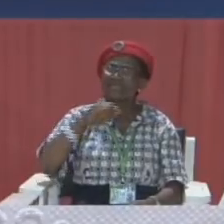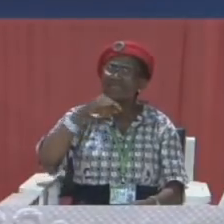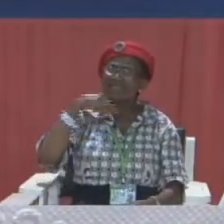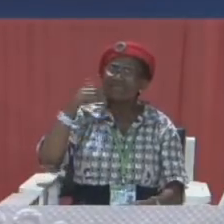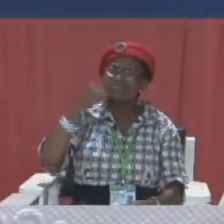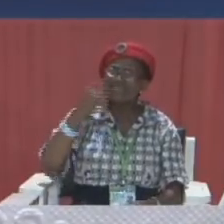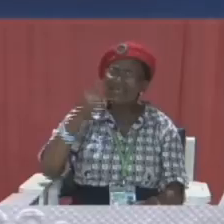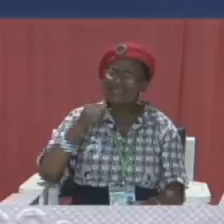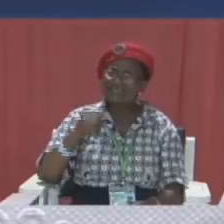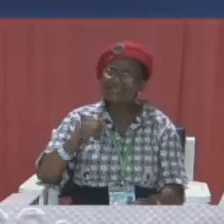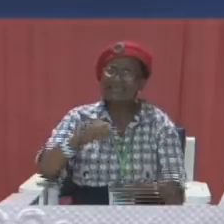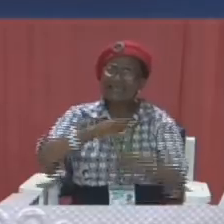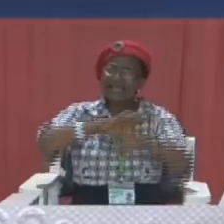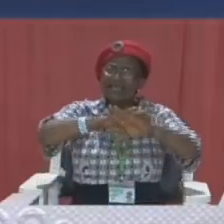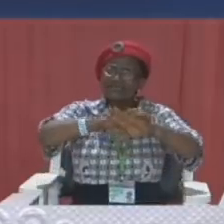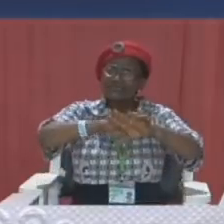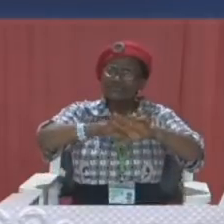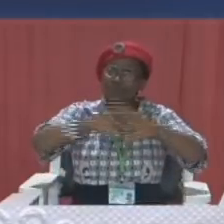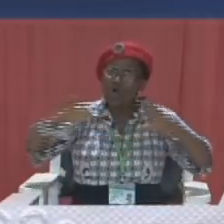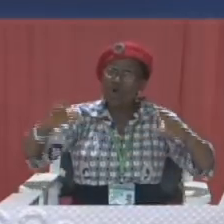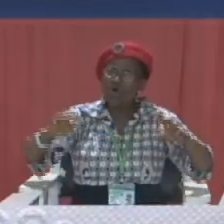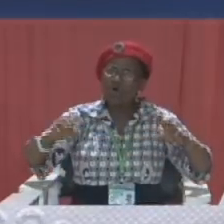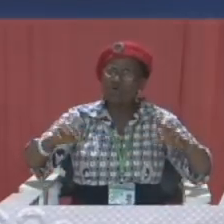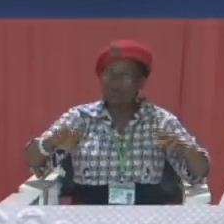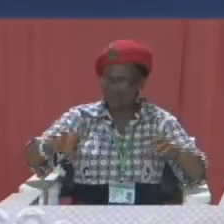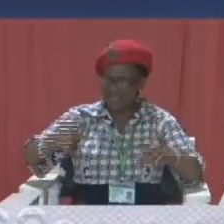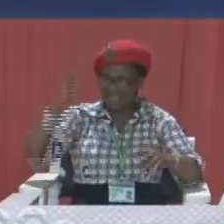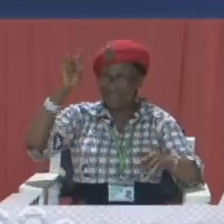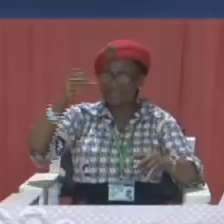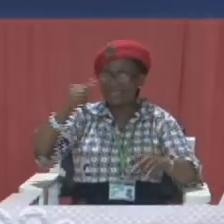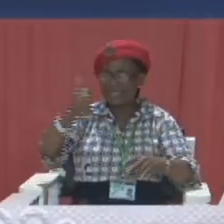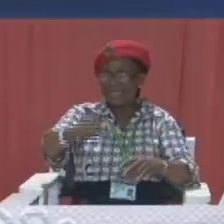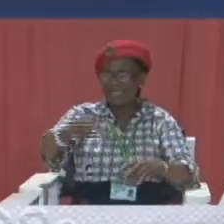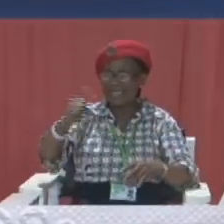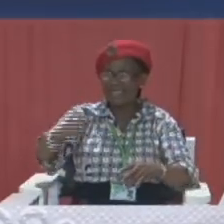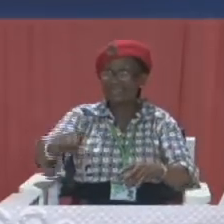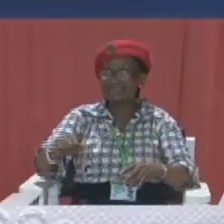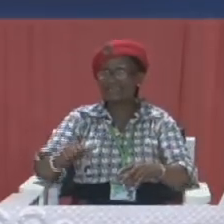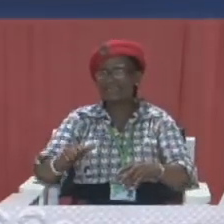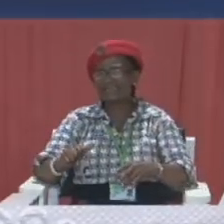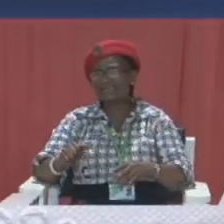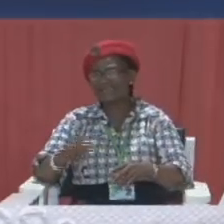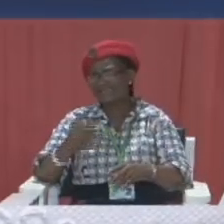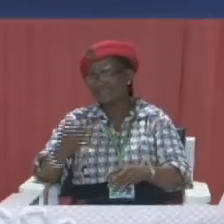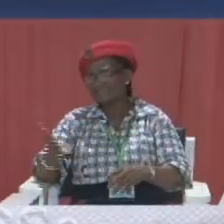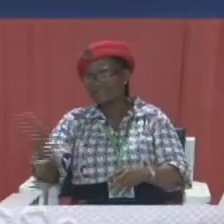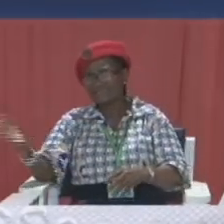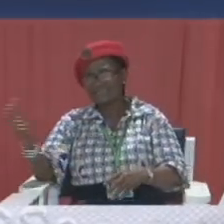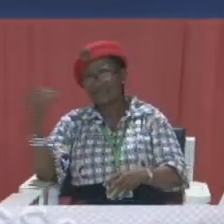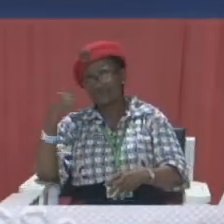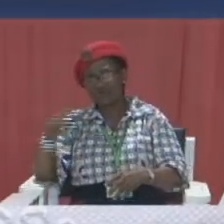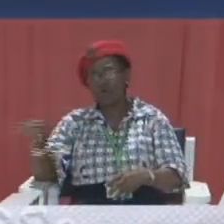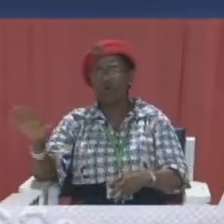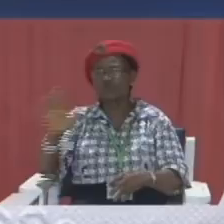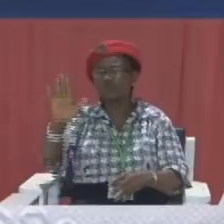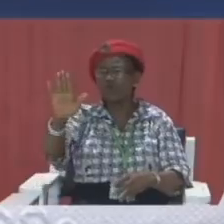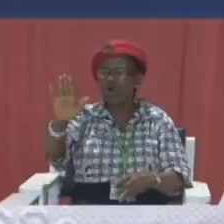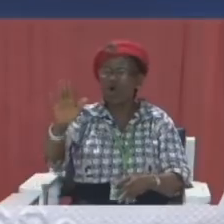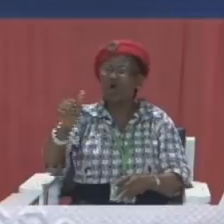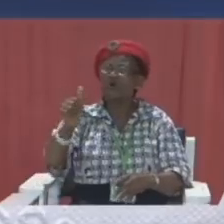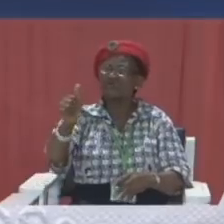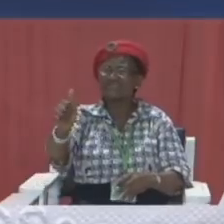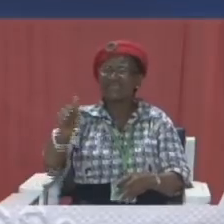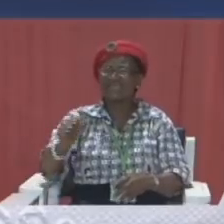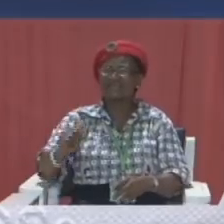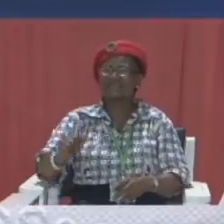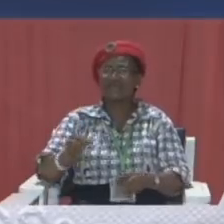things for yourself. Be ma se wa un la fun ara re. Don't seek popularity. O so ba se wa ke amo